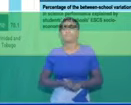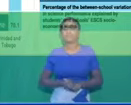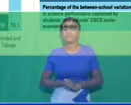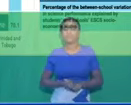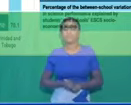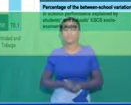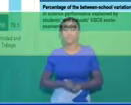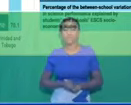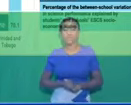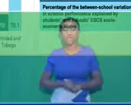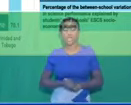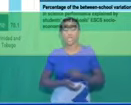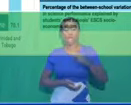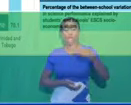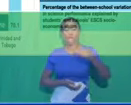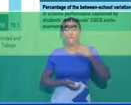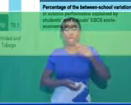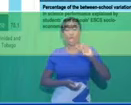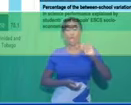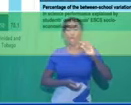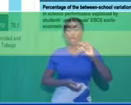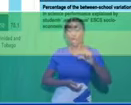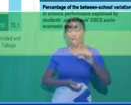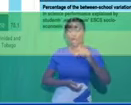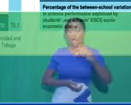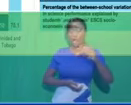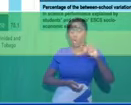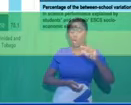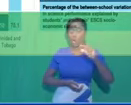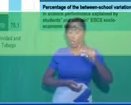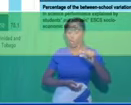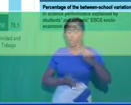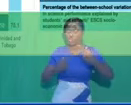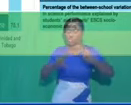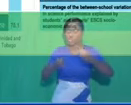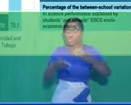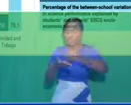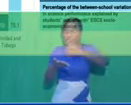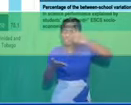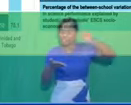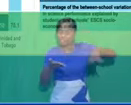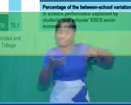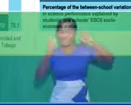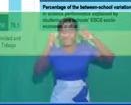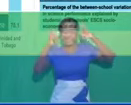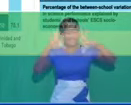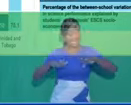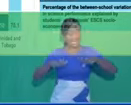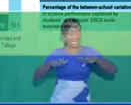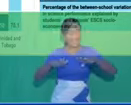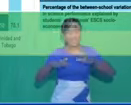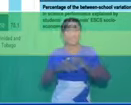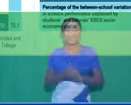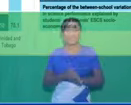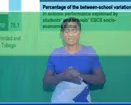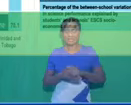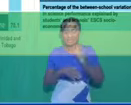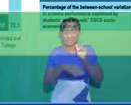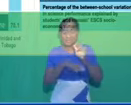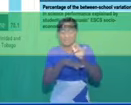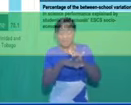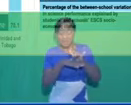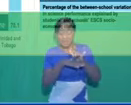Hong Kong, they removed, by the way, they've been trying to remove their exam at early selection, and they